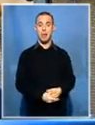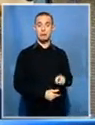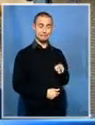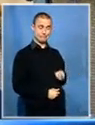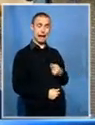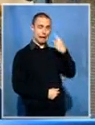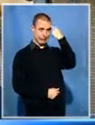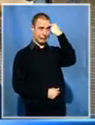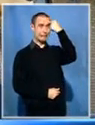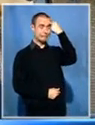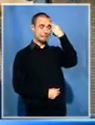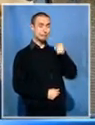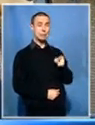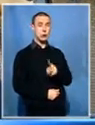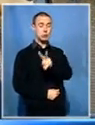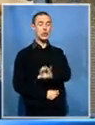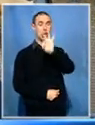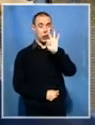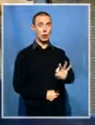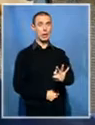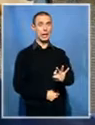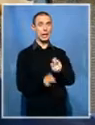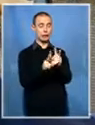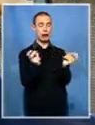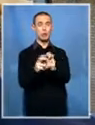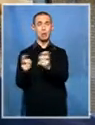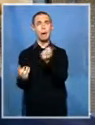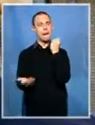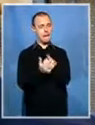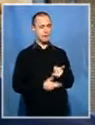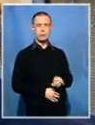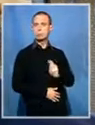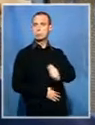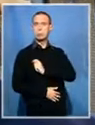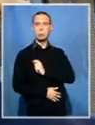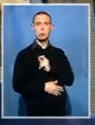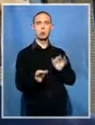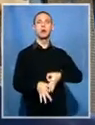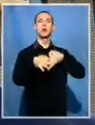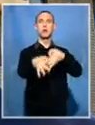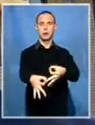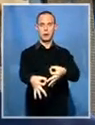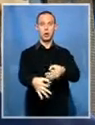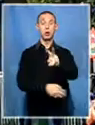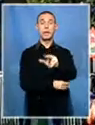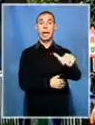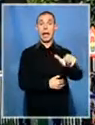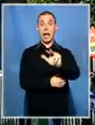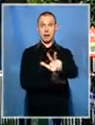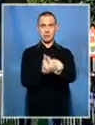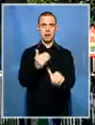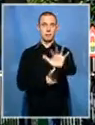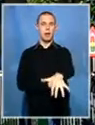charges through DNA. The case has been postponed to the 18th of May for further investigation and bail